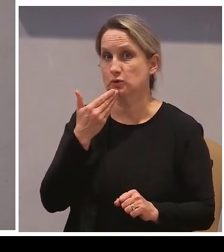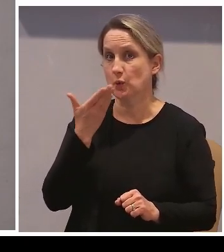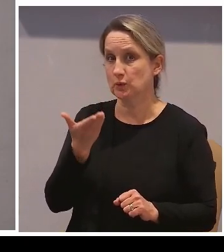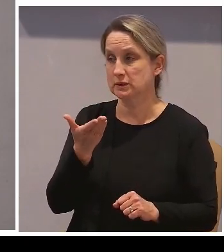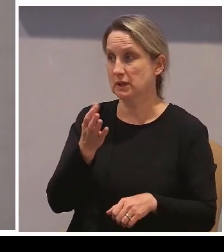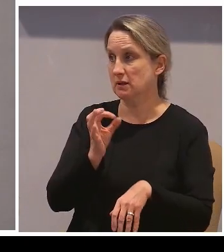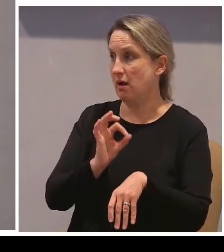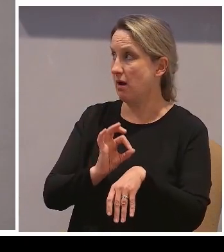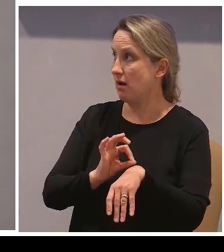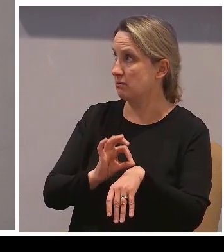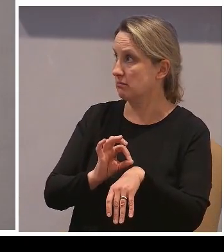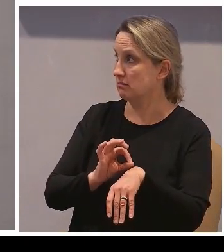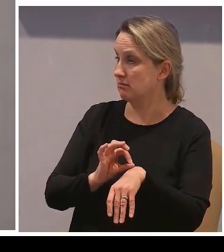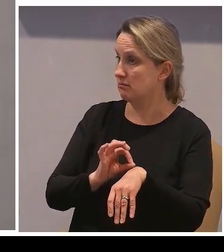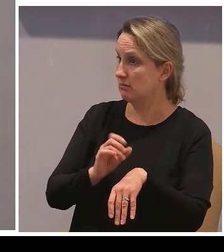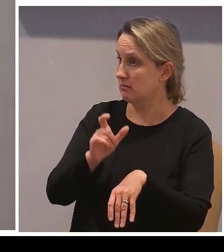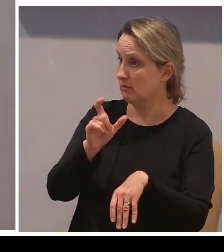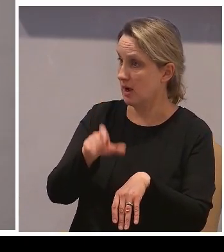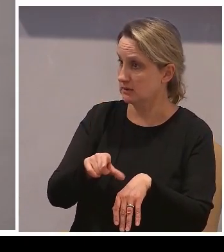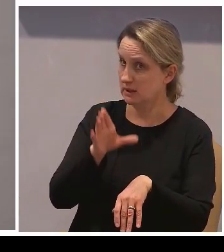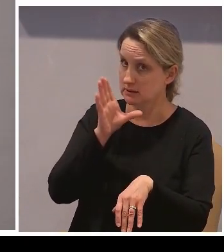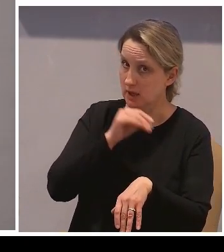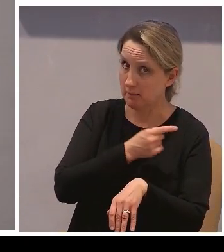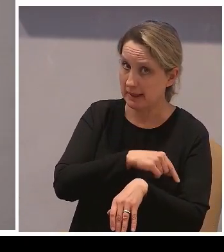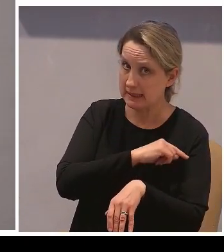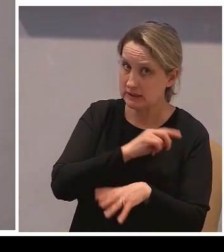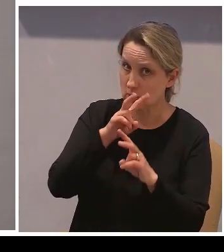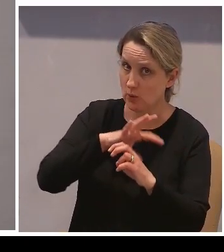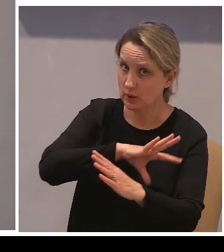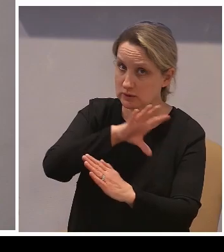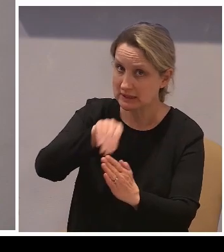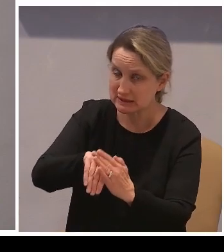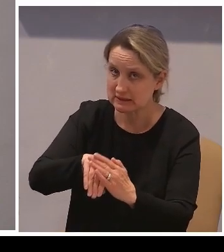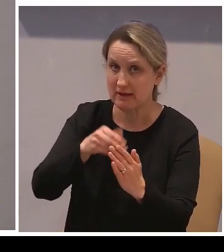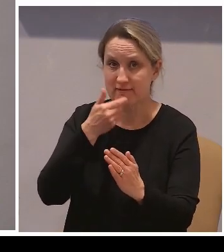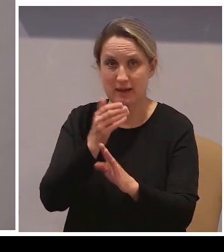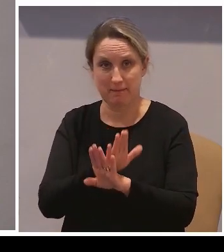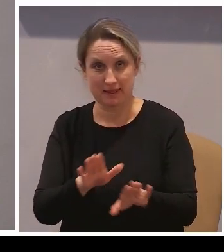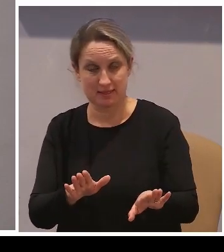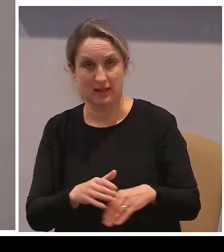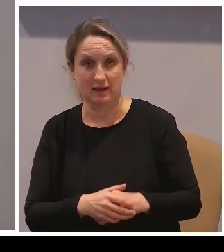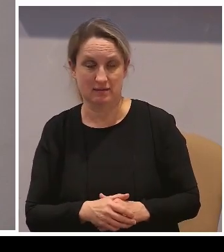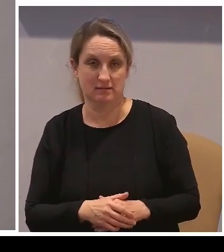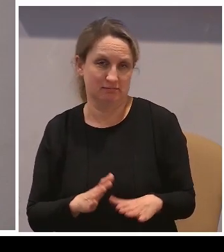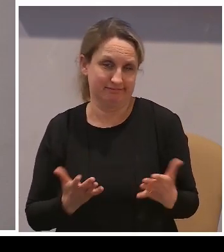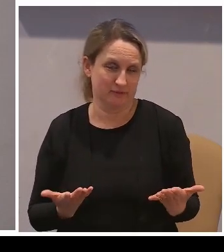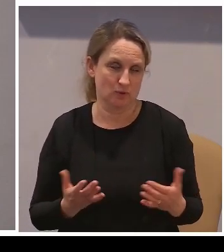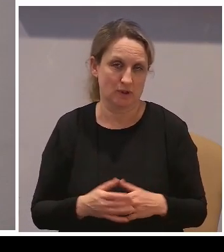patient could be included or not. So eesti keeles ka vastan. Kui sa saad.